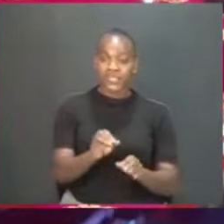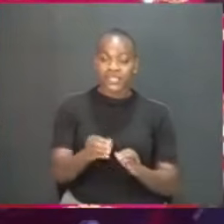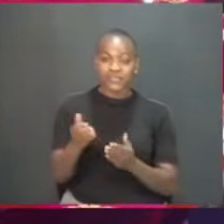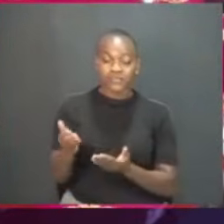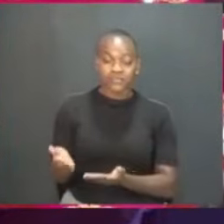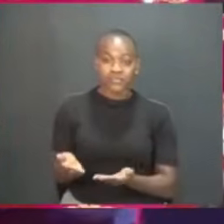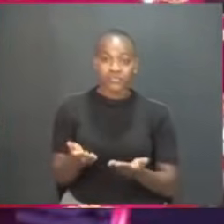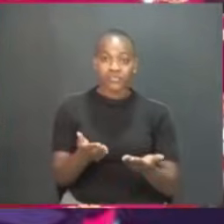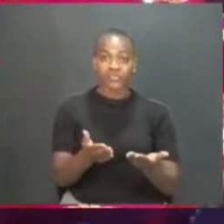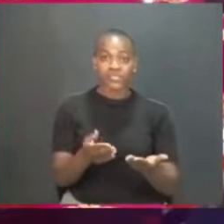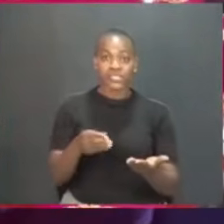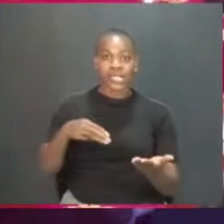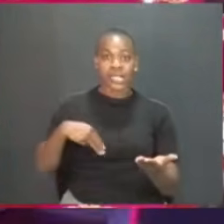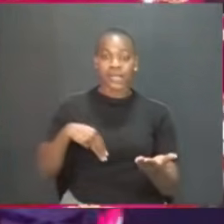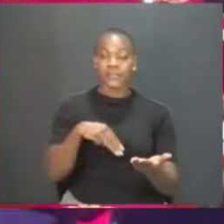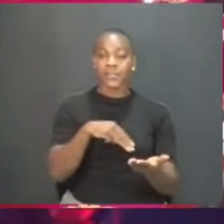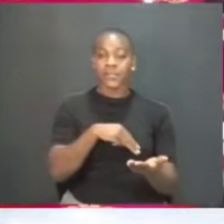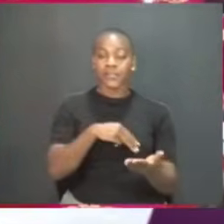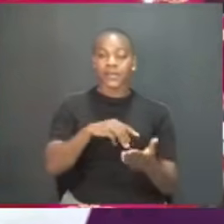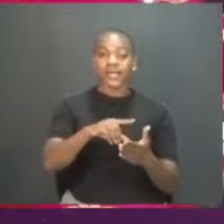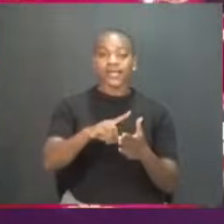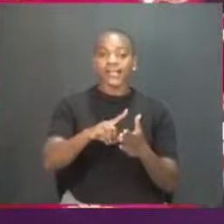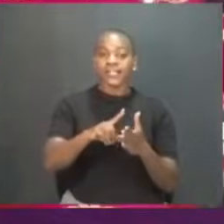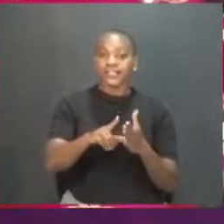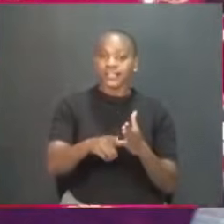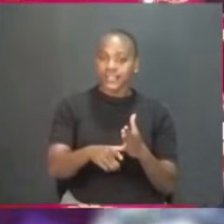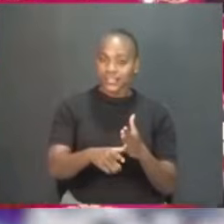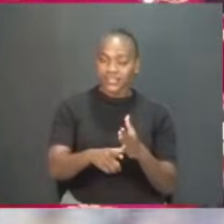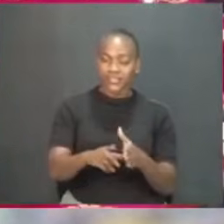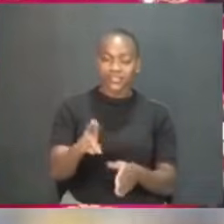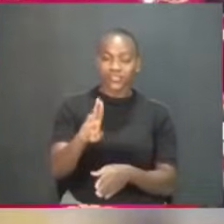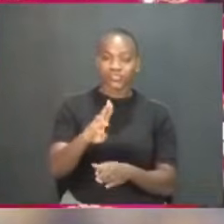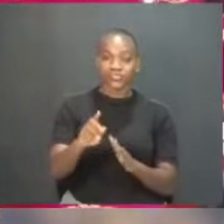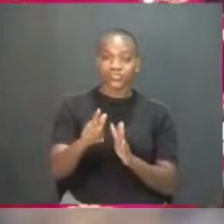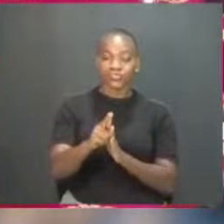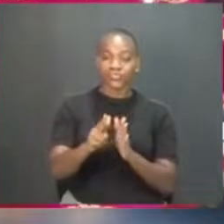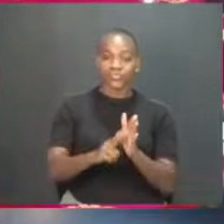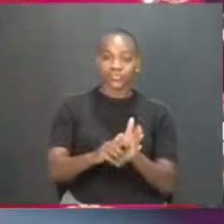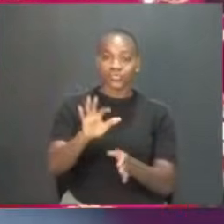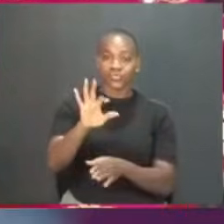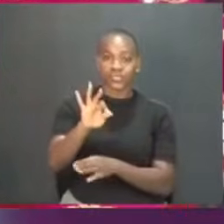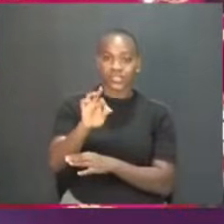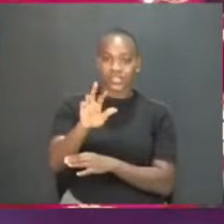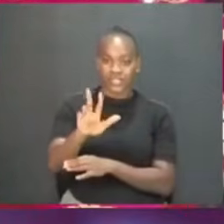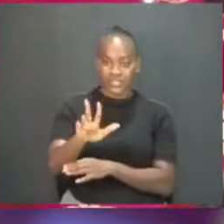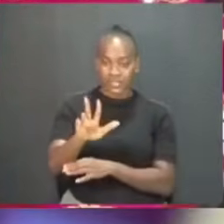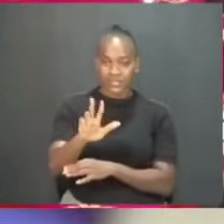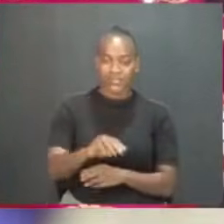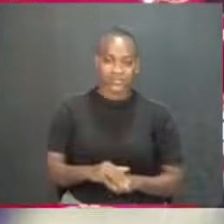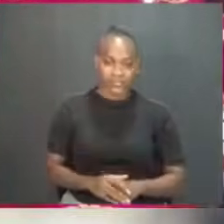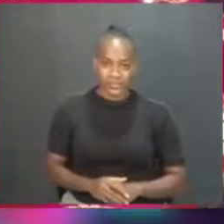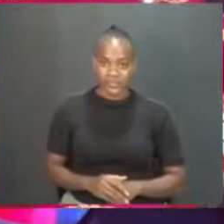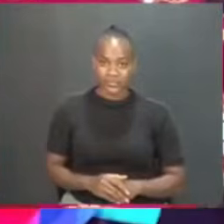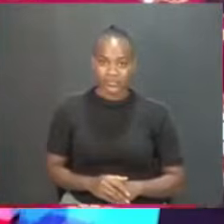as a member, then Order 93 will apply.